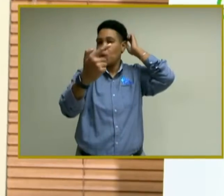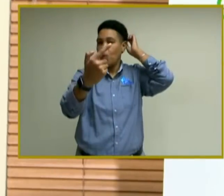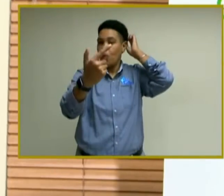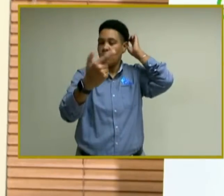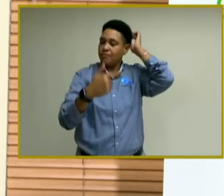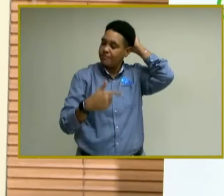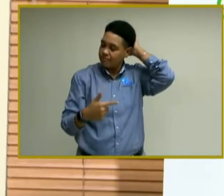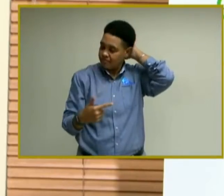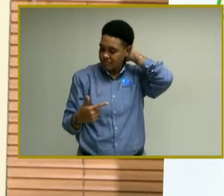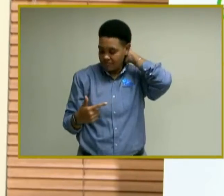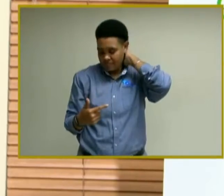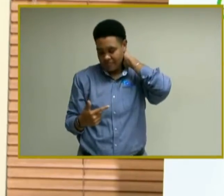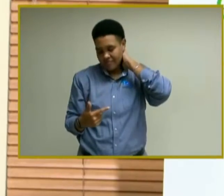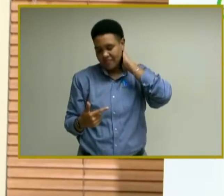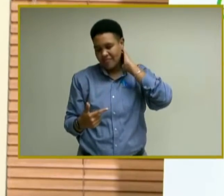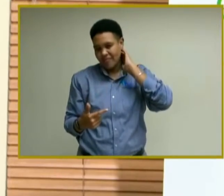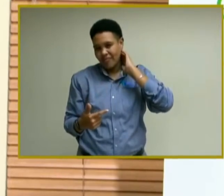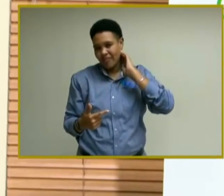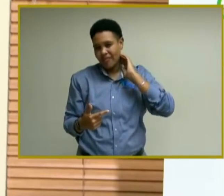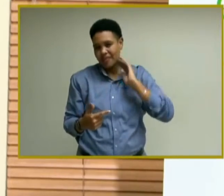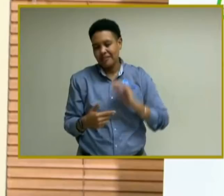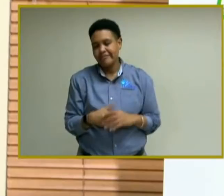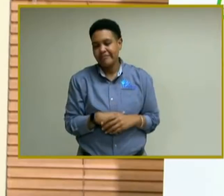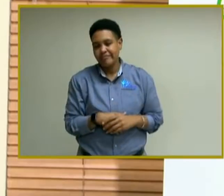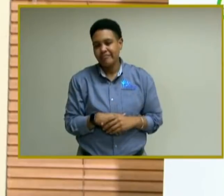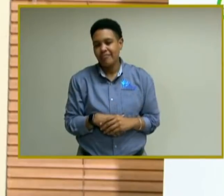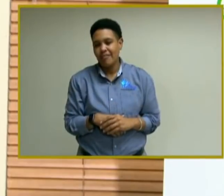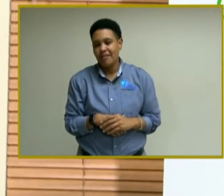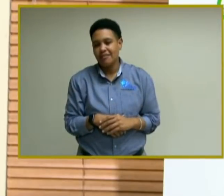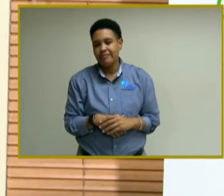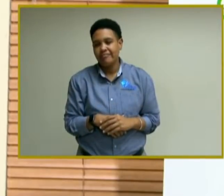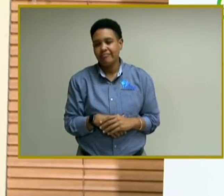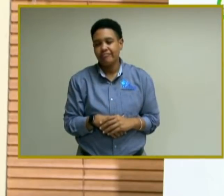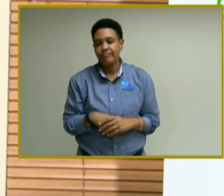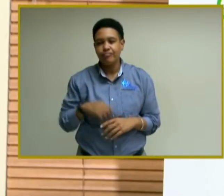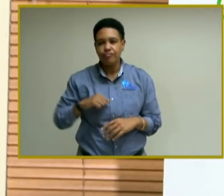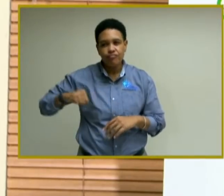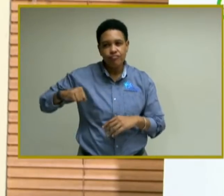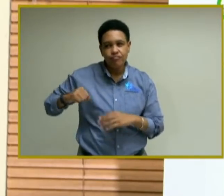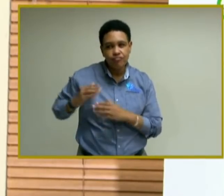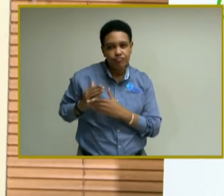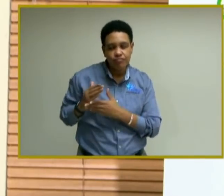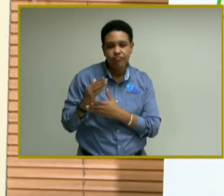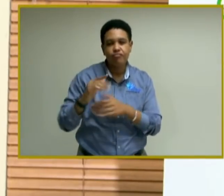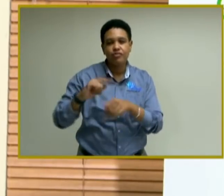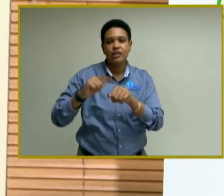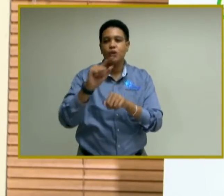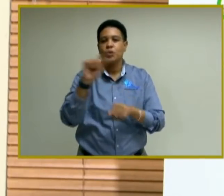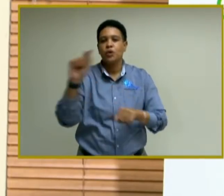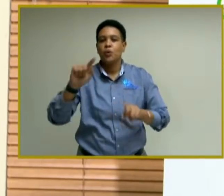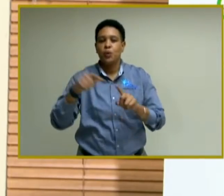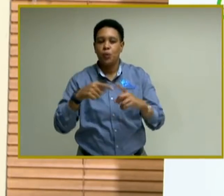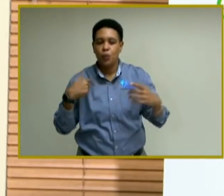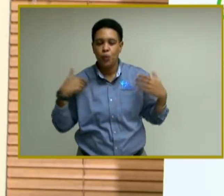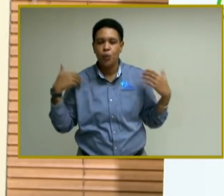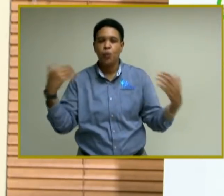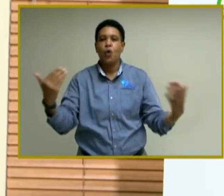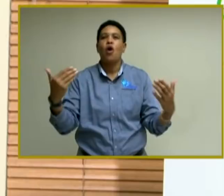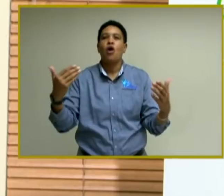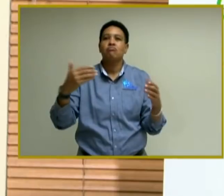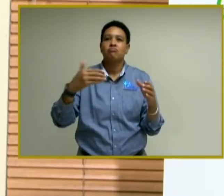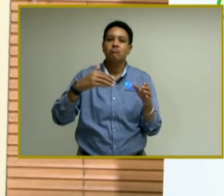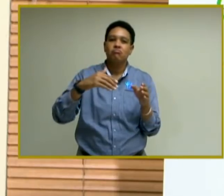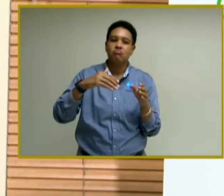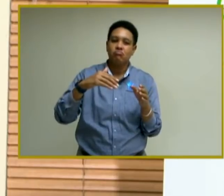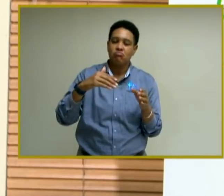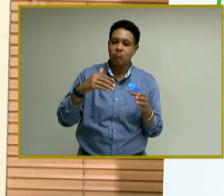as resilient as we started 2020, when we went ahead of the curve and